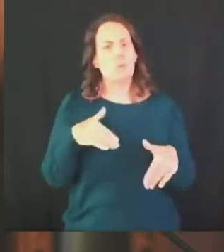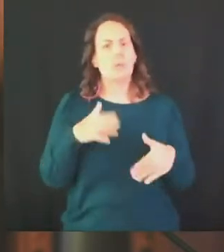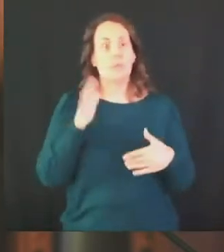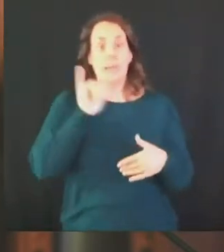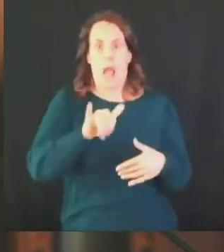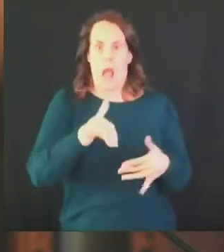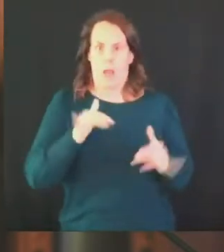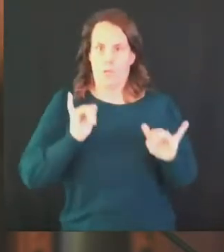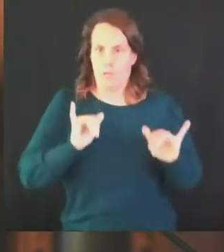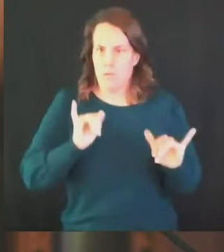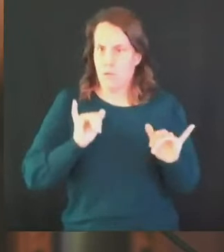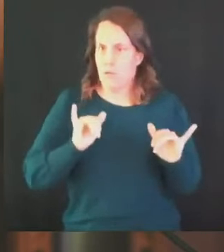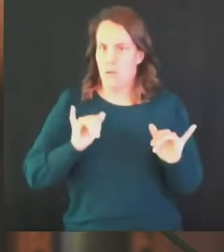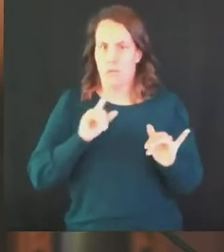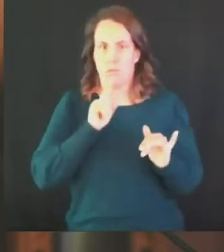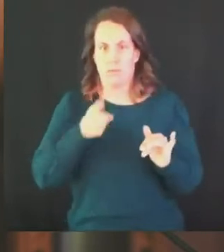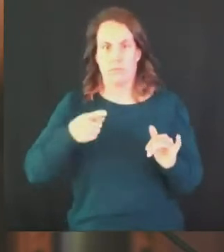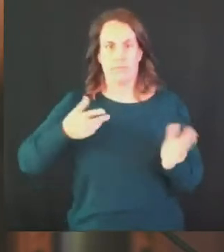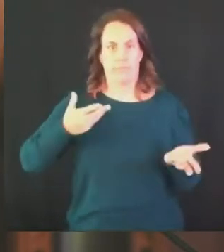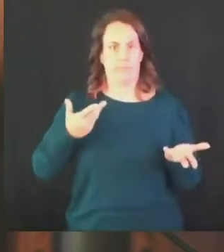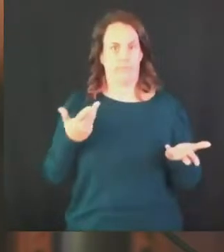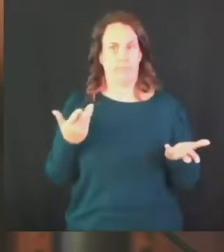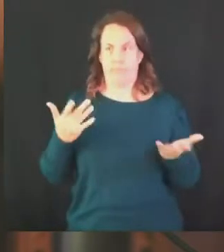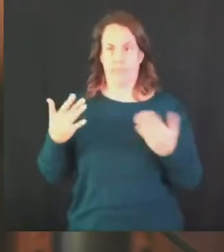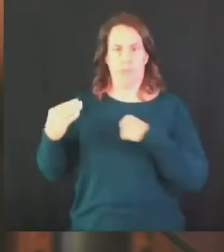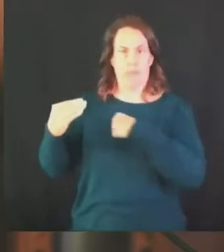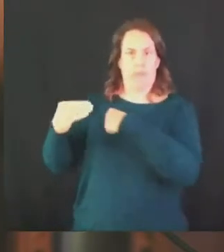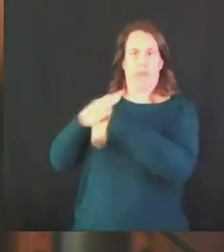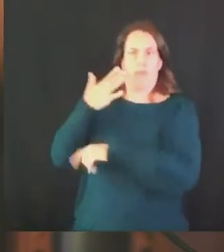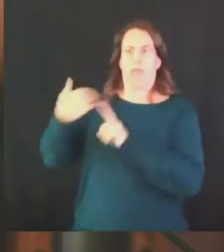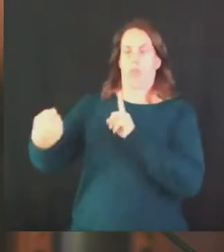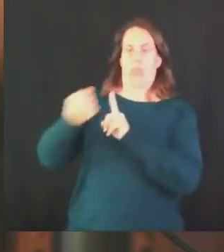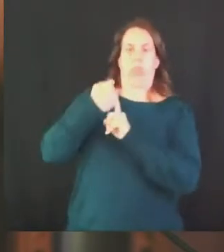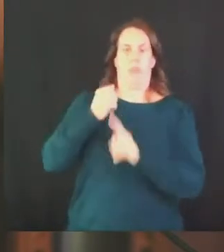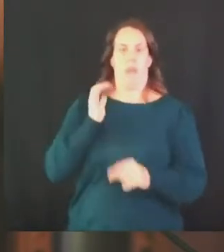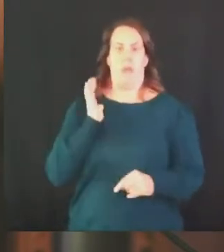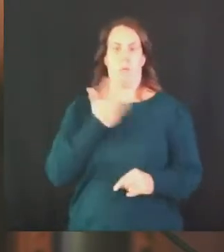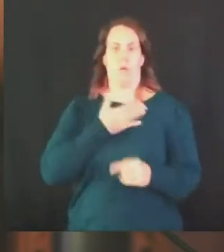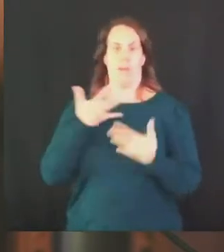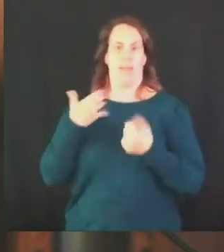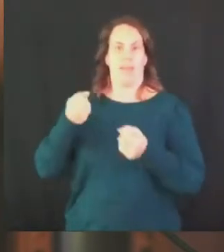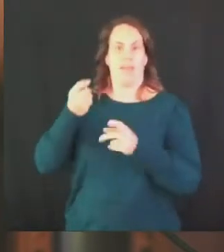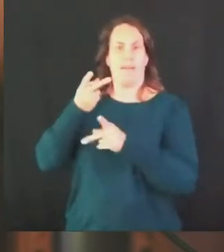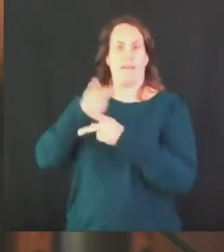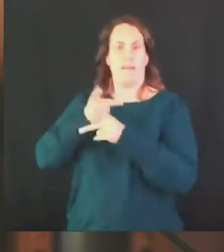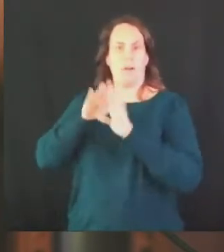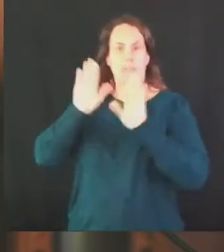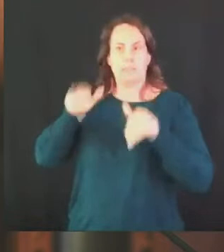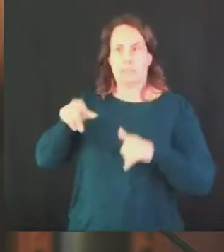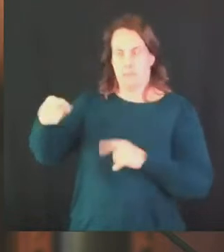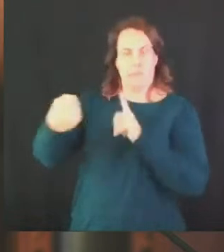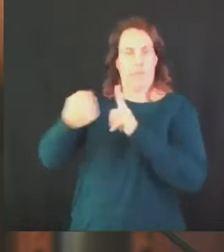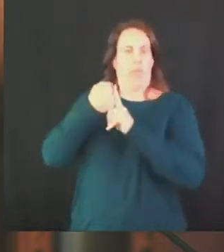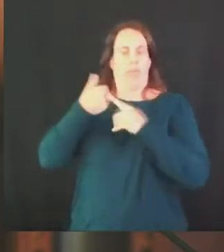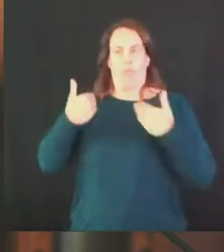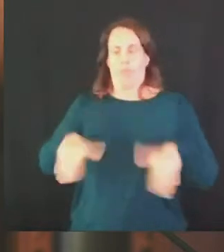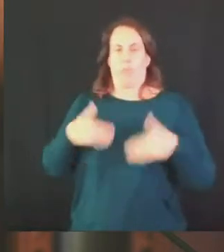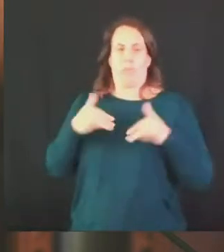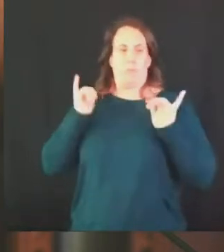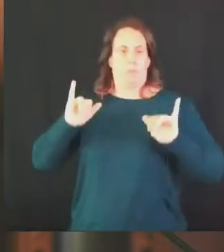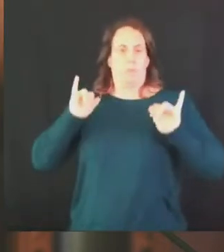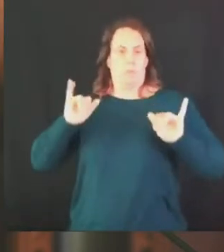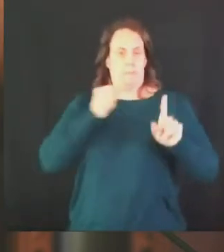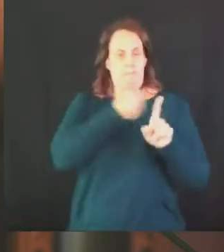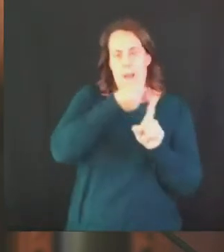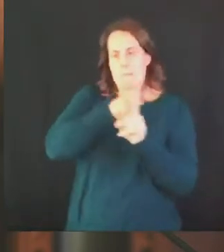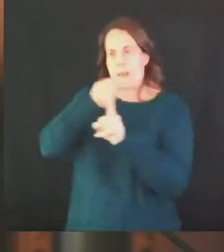cooperation with our skilled nursing facilities, with our nursing homes, and with our hospital systems to do some creative problem solving